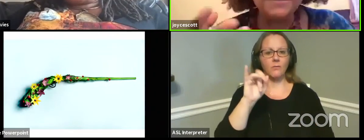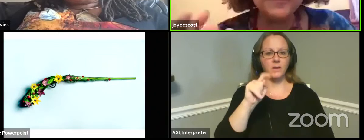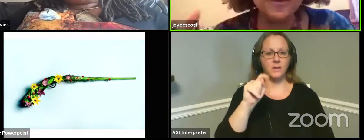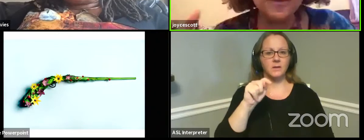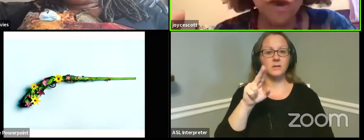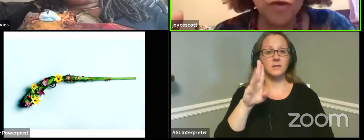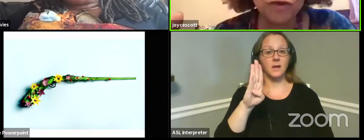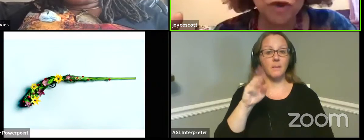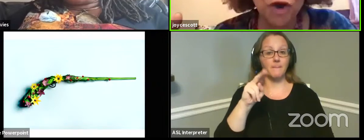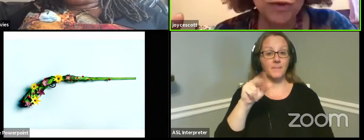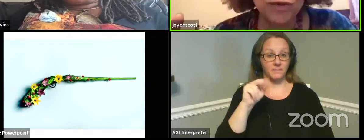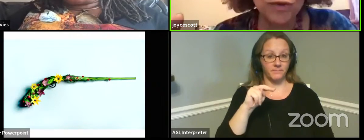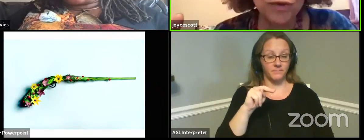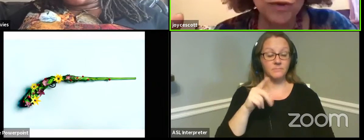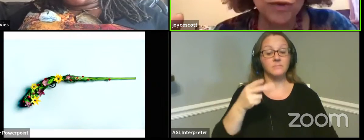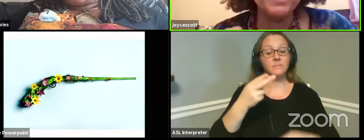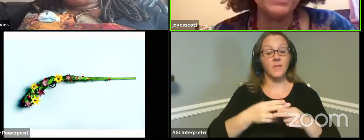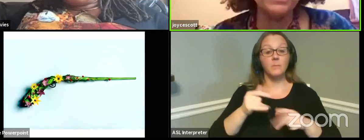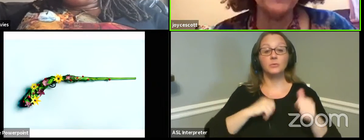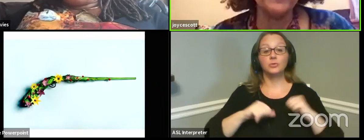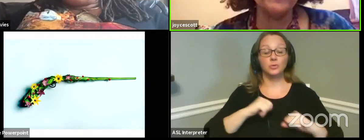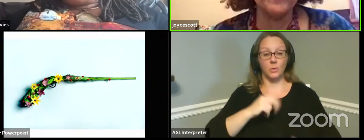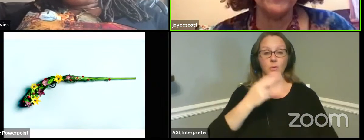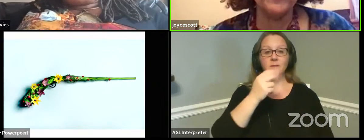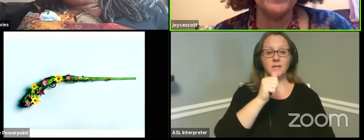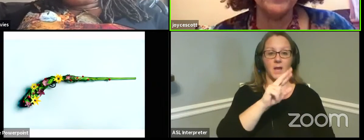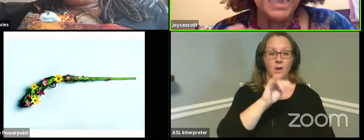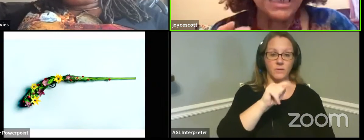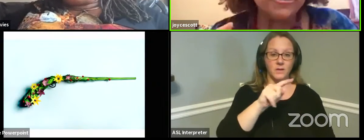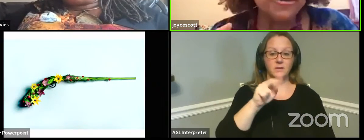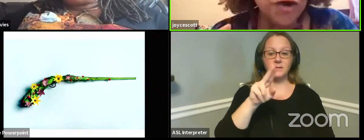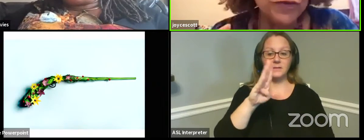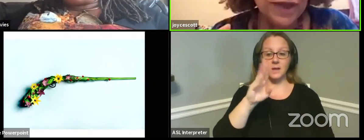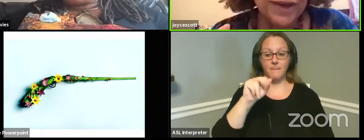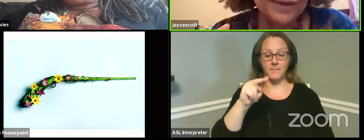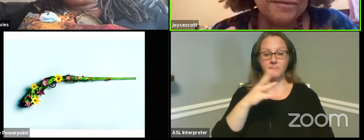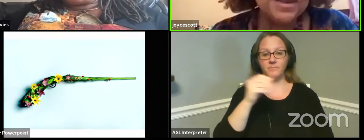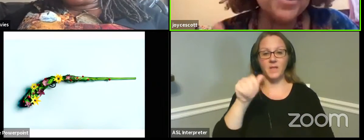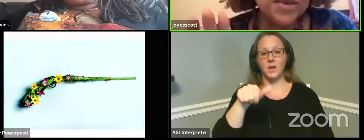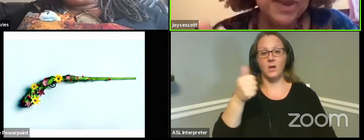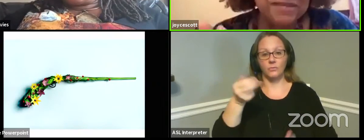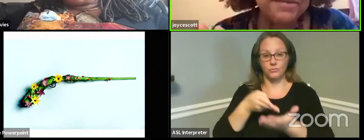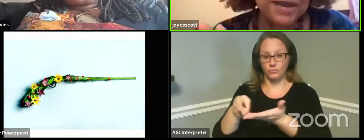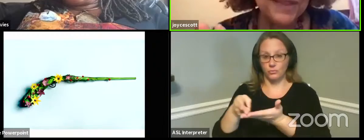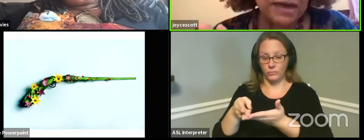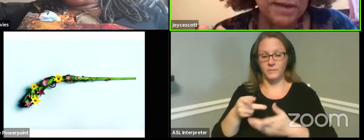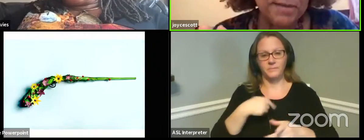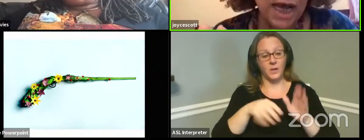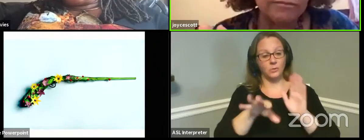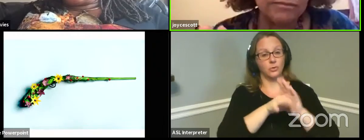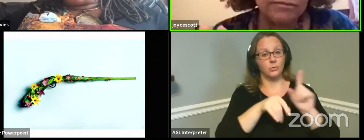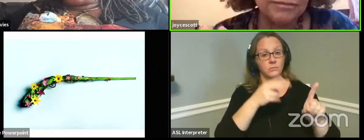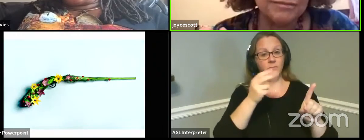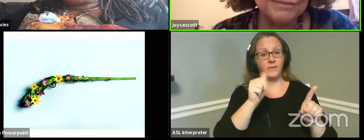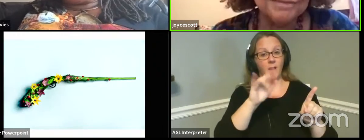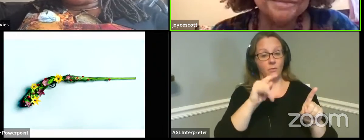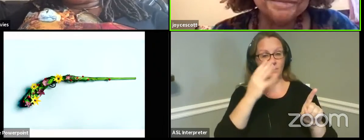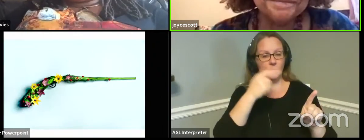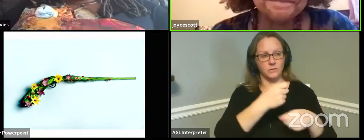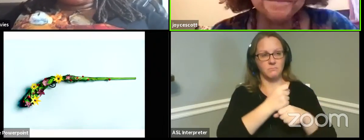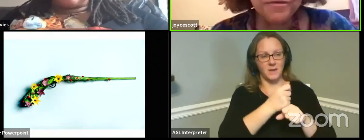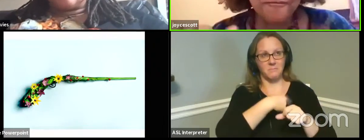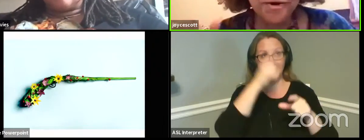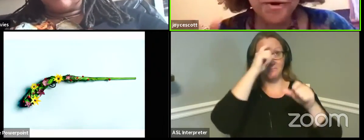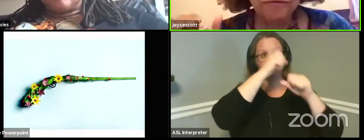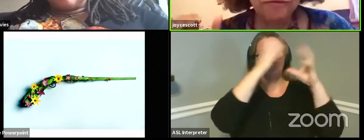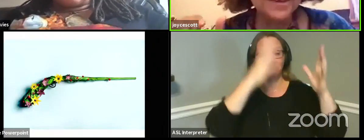the name of this show was called Harriet Tubman and Other Truths. And I chose Harriet Tubman because she really made me think of my mom.